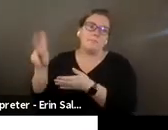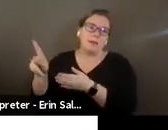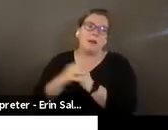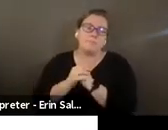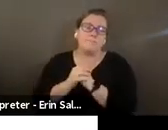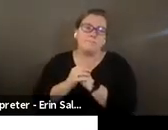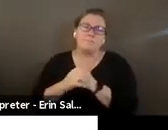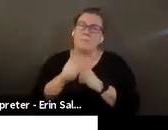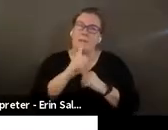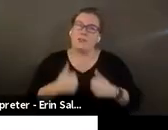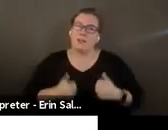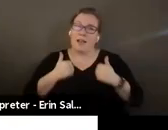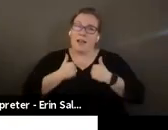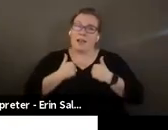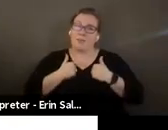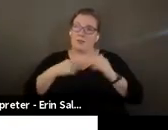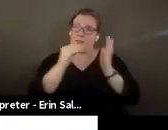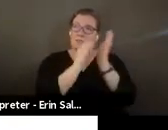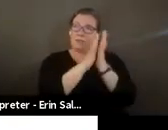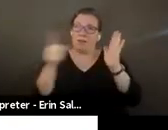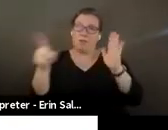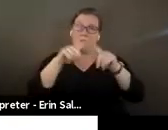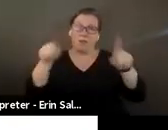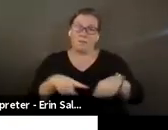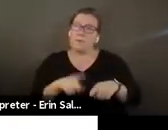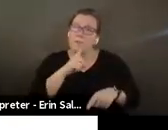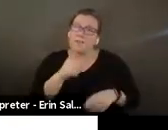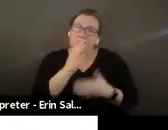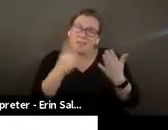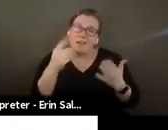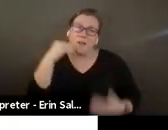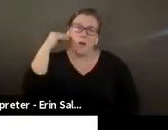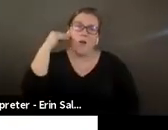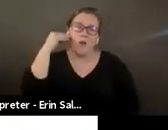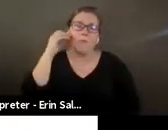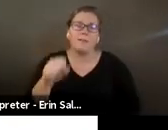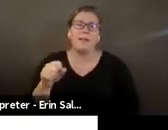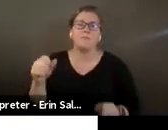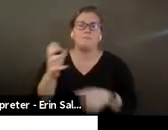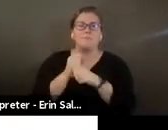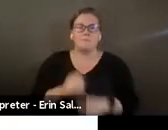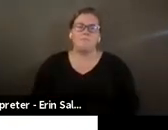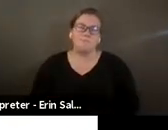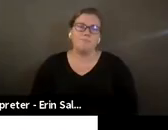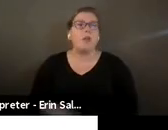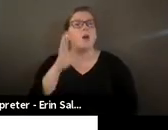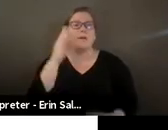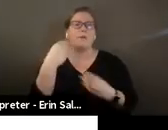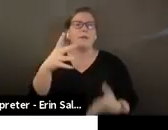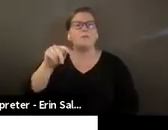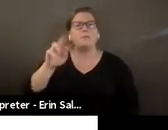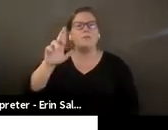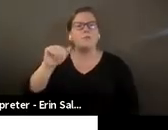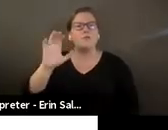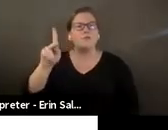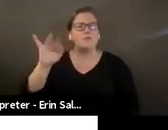the address that's listed, someone will be home. And we do supply the tracking number and all of that information